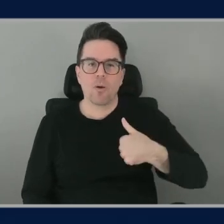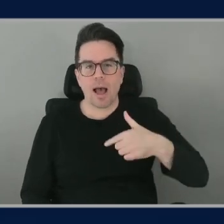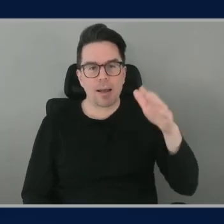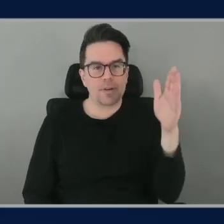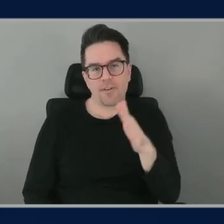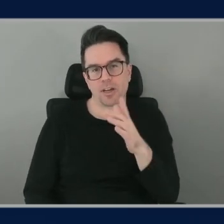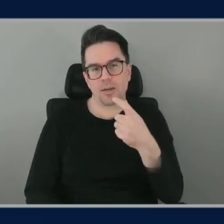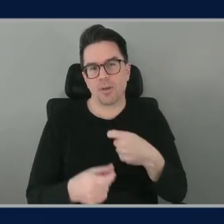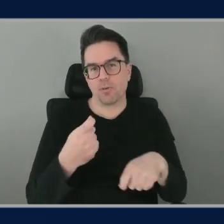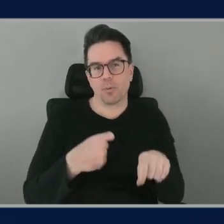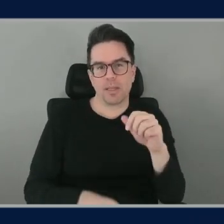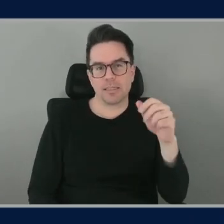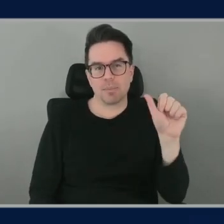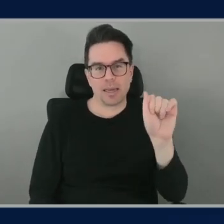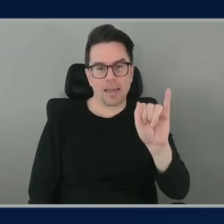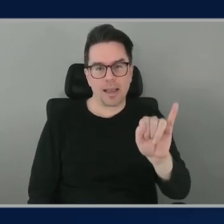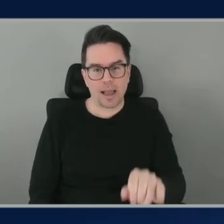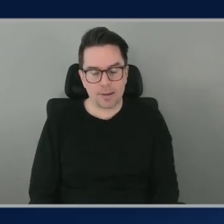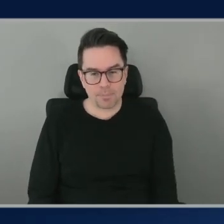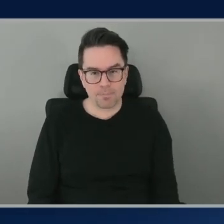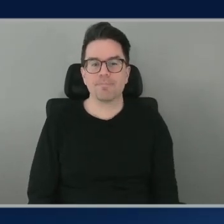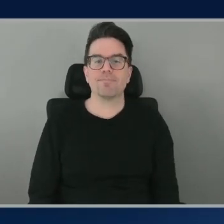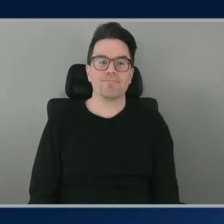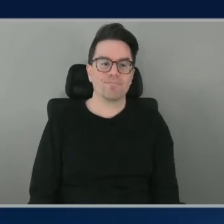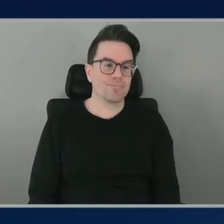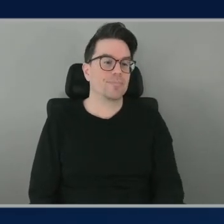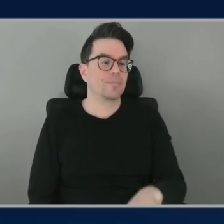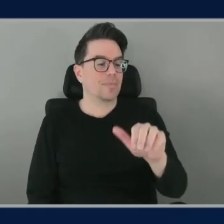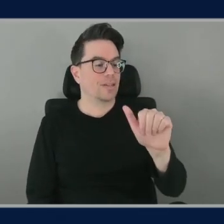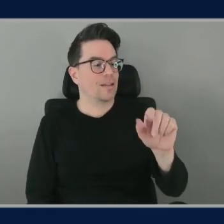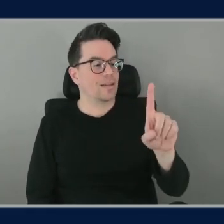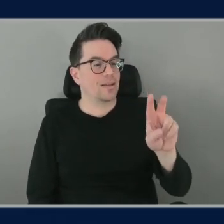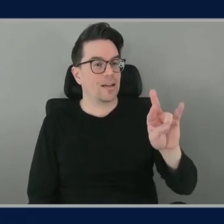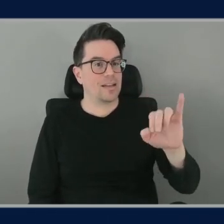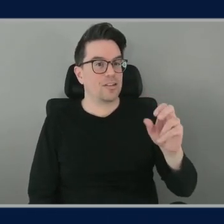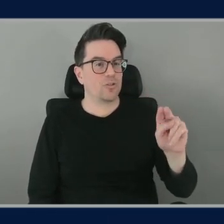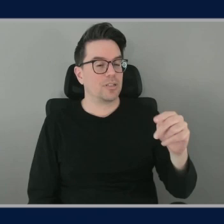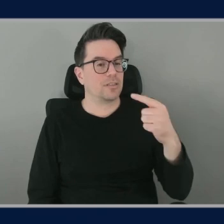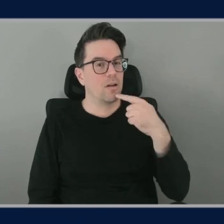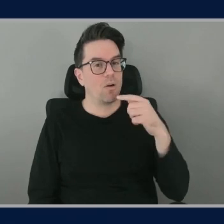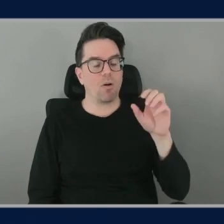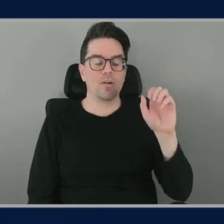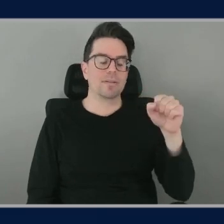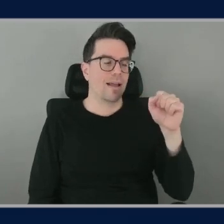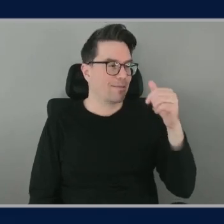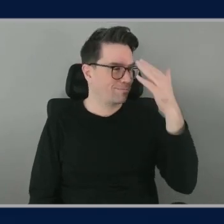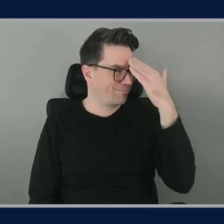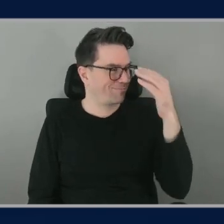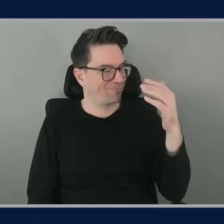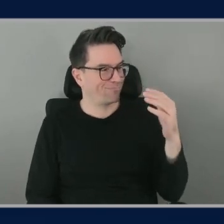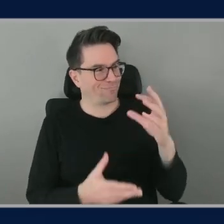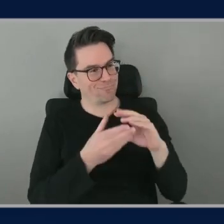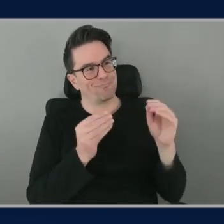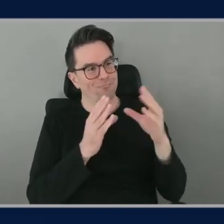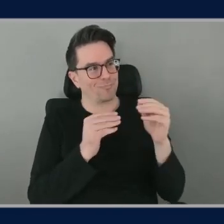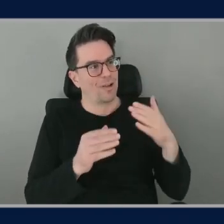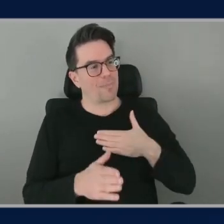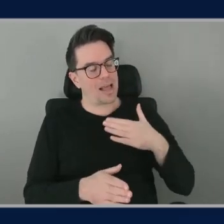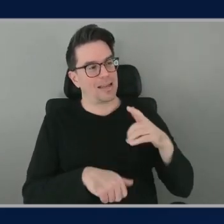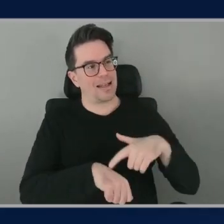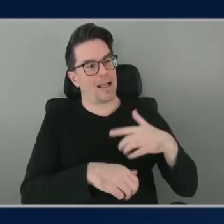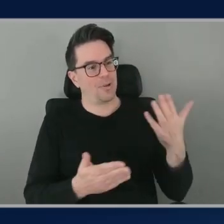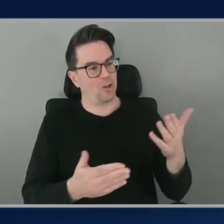years at AWS where folks have been trying valiantly to build a bot called Yo Adrian to kind of get me to scale